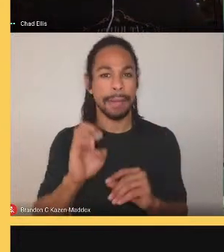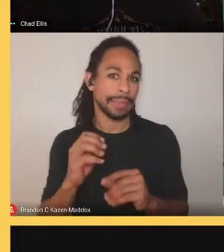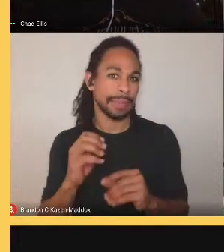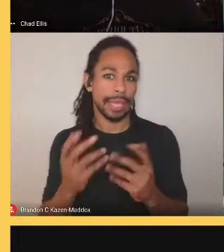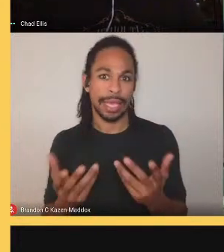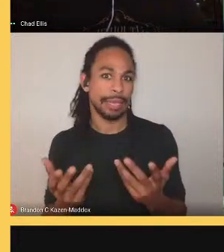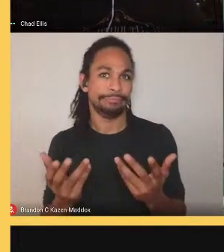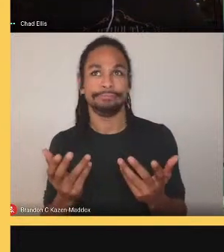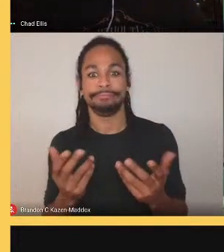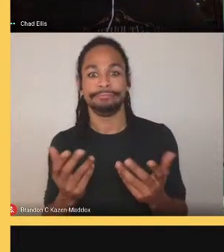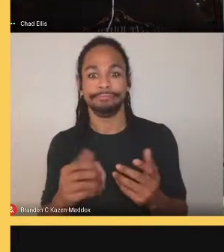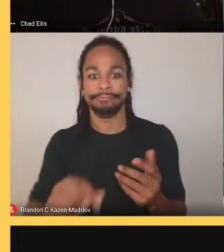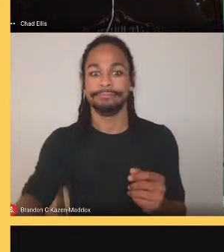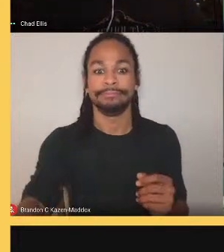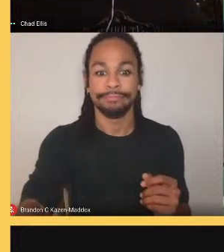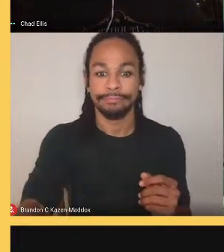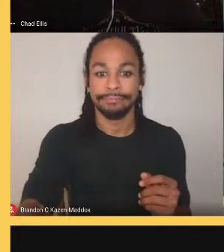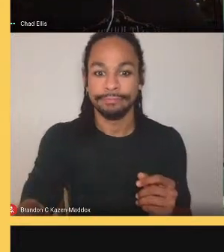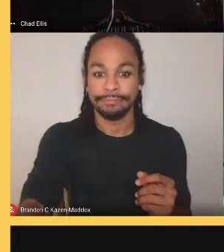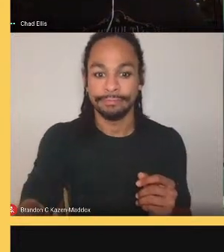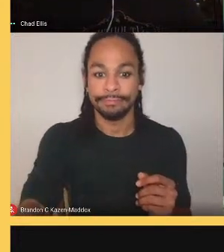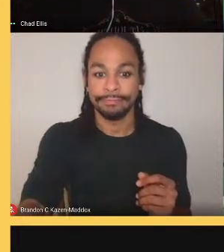a species that is